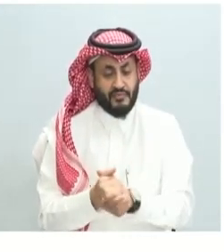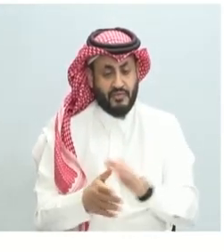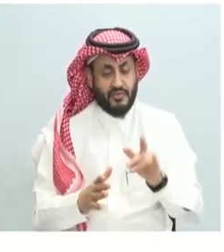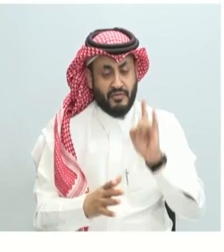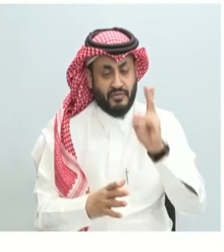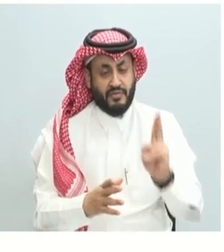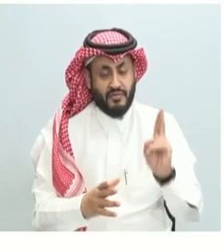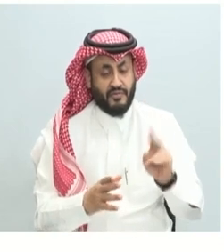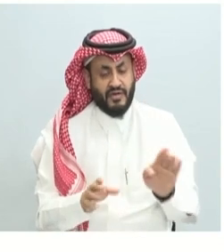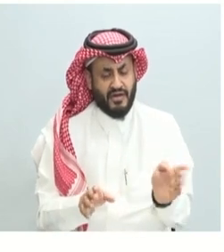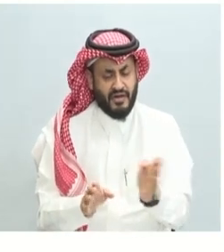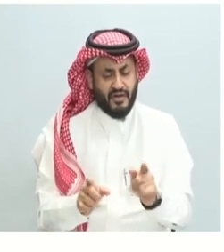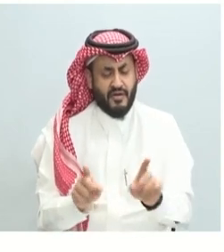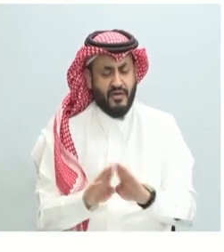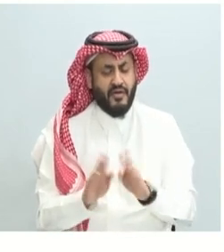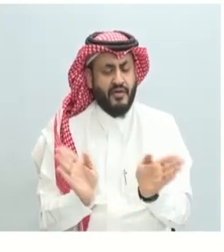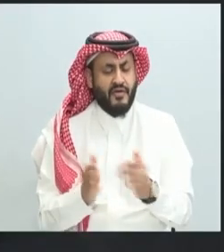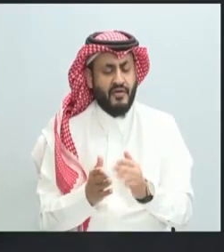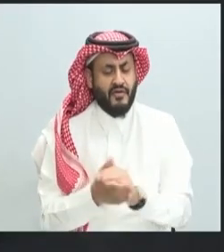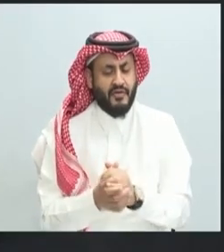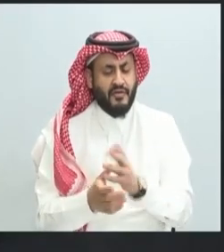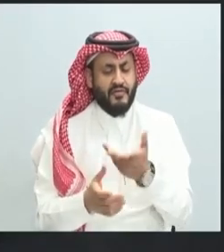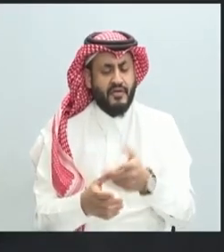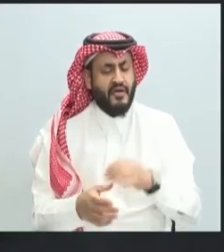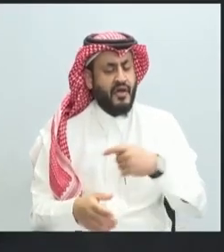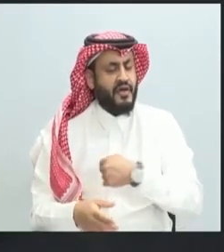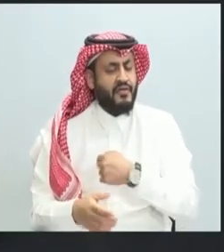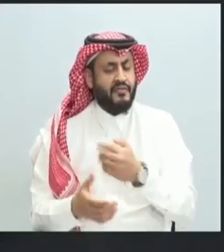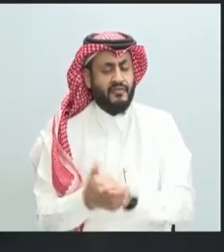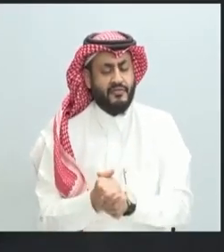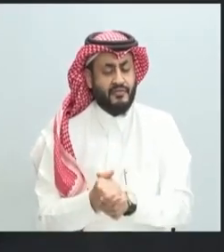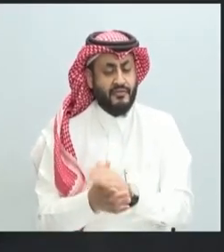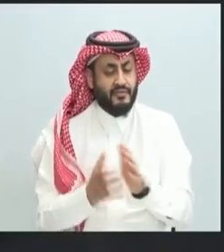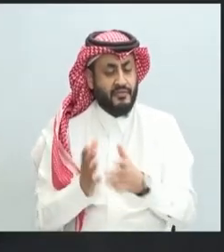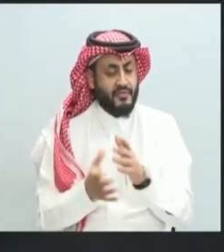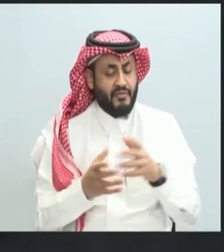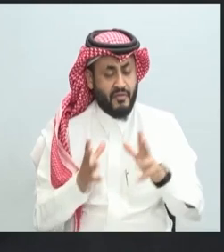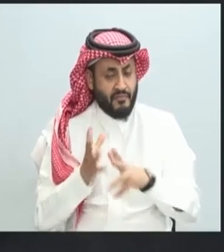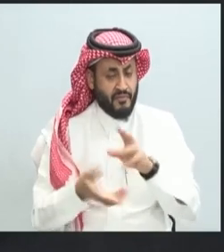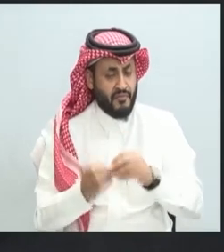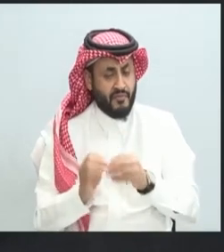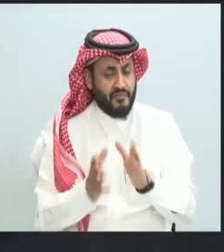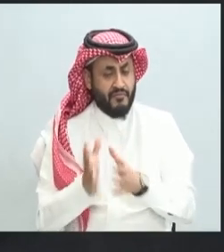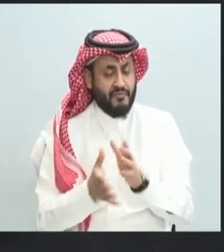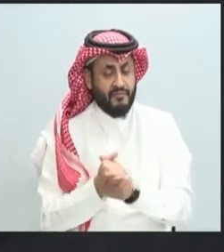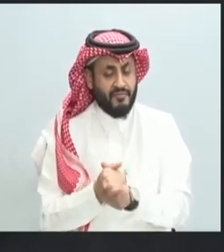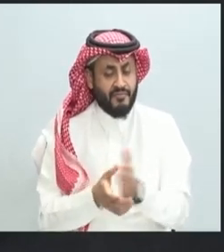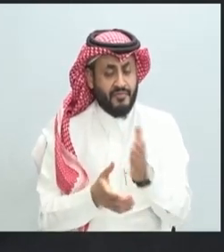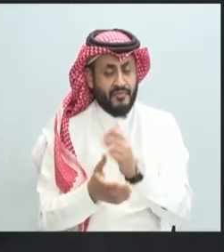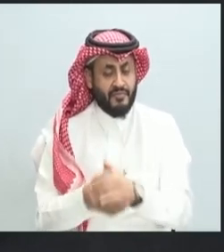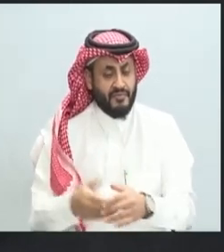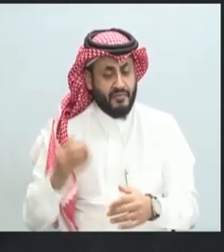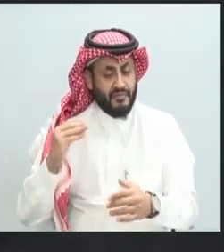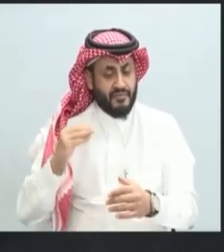standing near the door. What's her name? So she is talking about the appearances of this girl. Then these